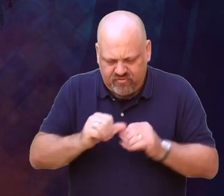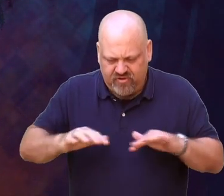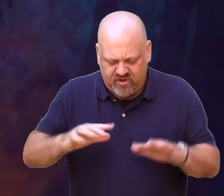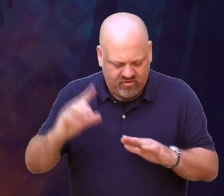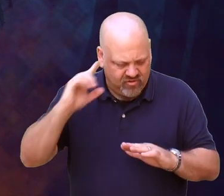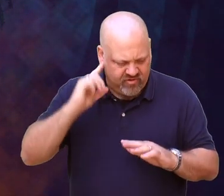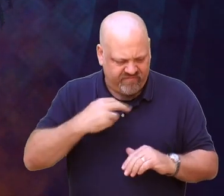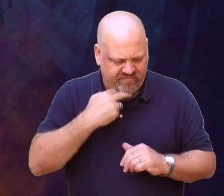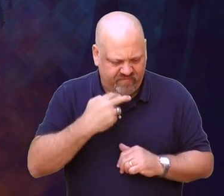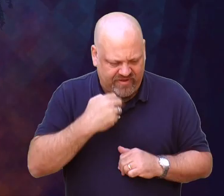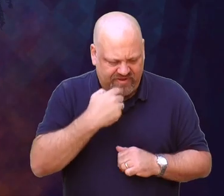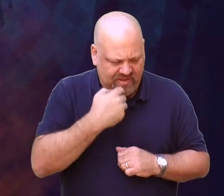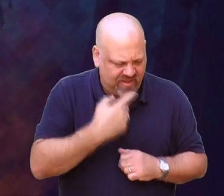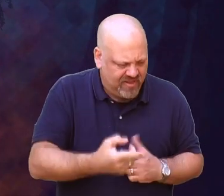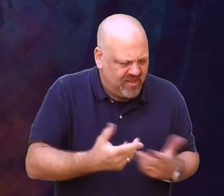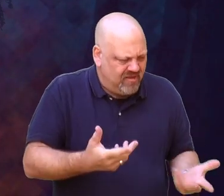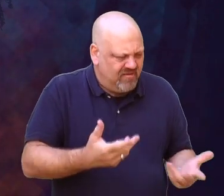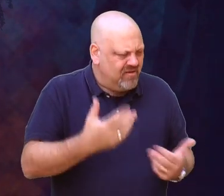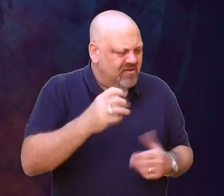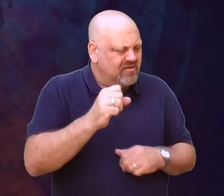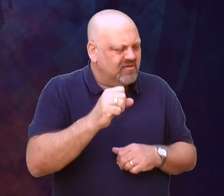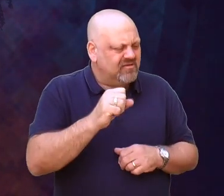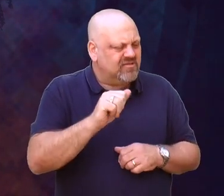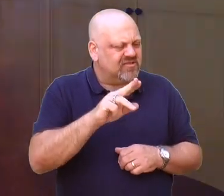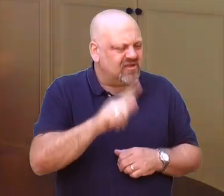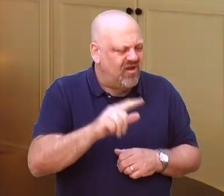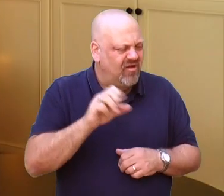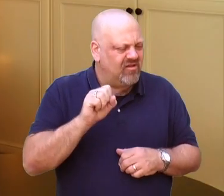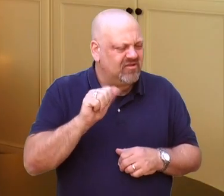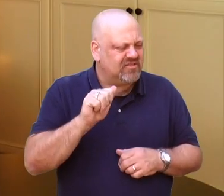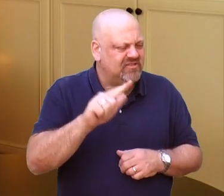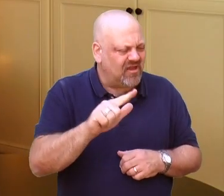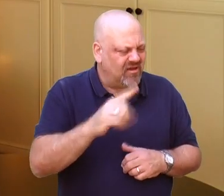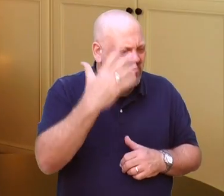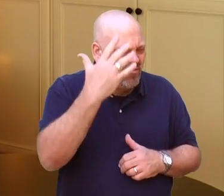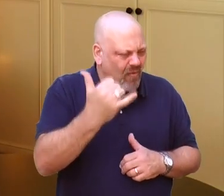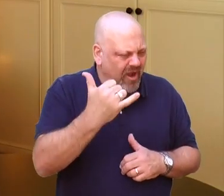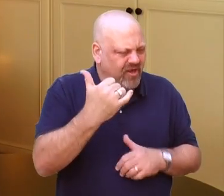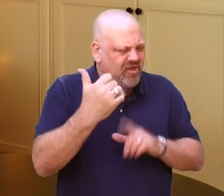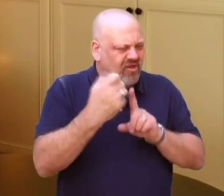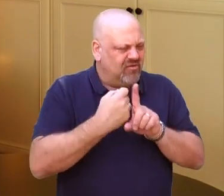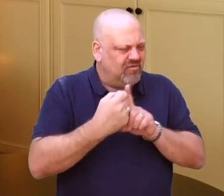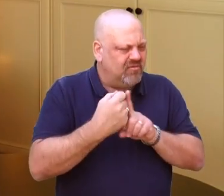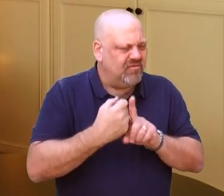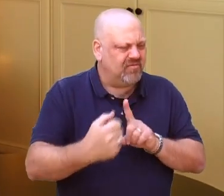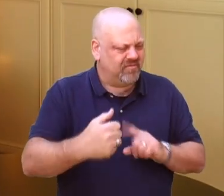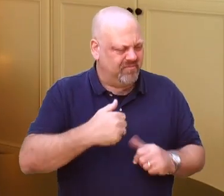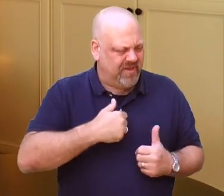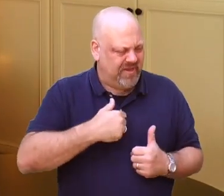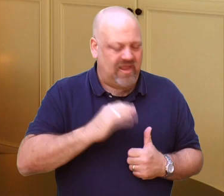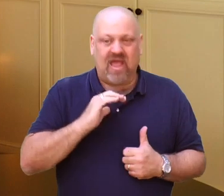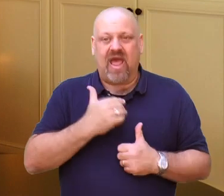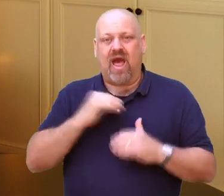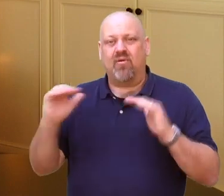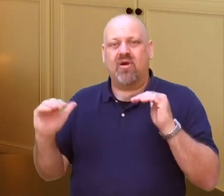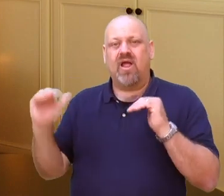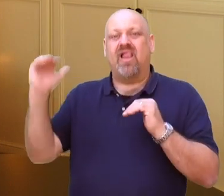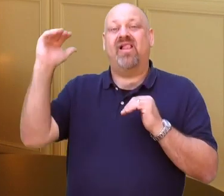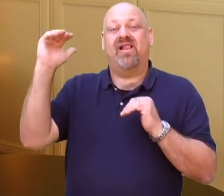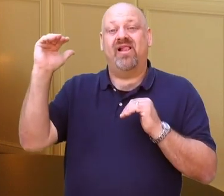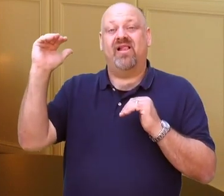Saul, why do you persecute me? Our altitude